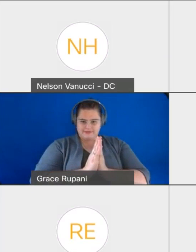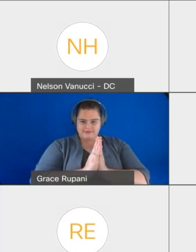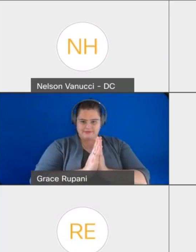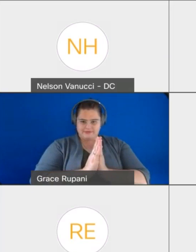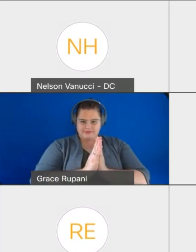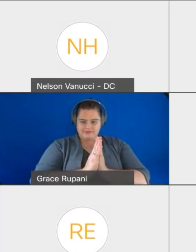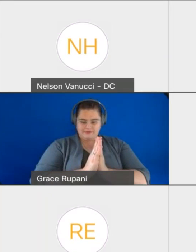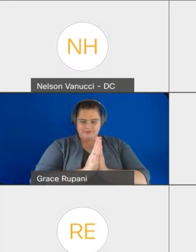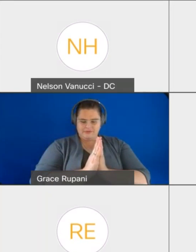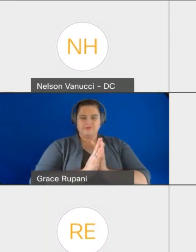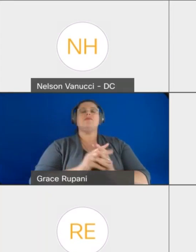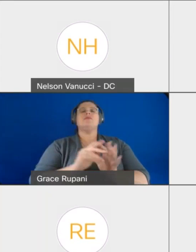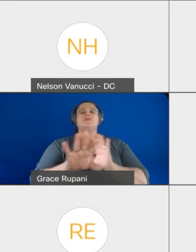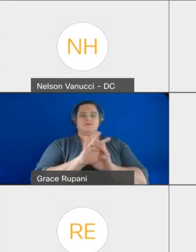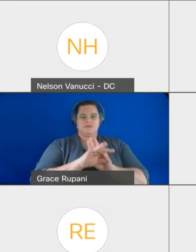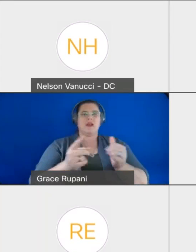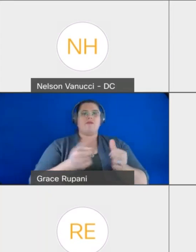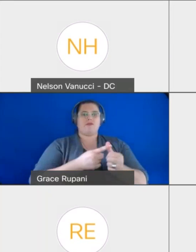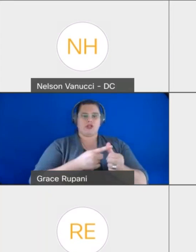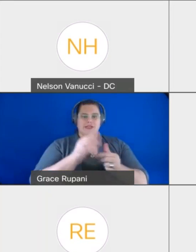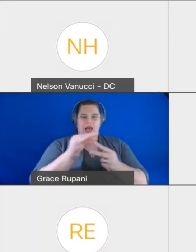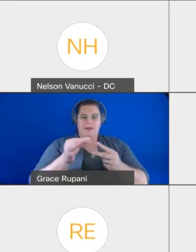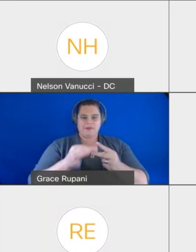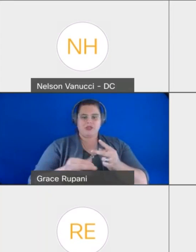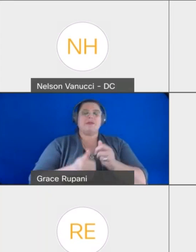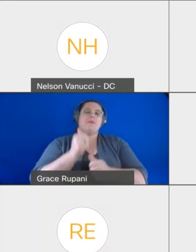You will select the first, which is the most current